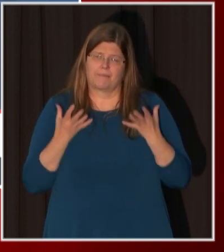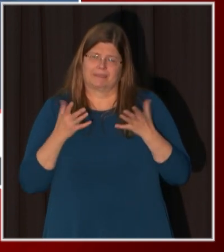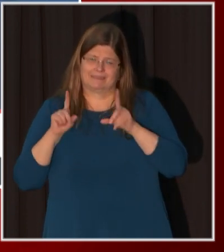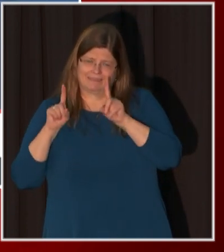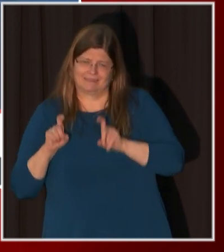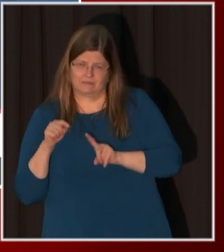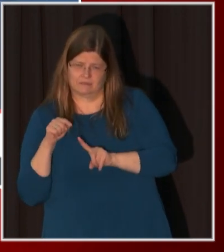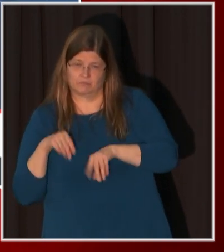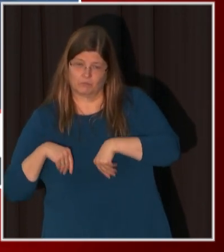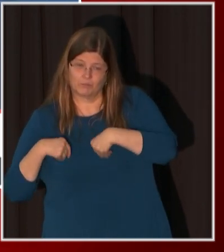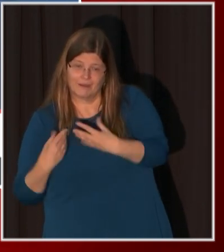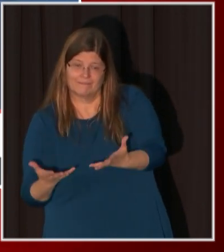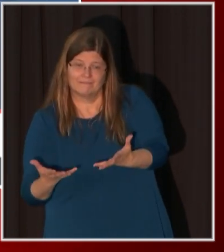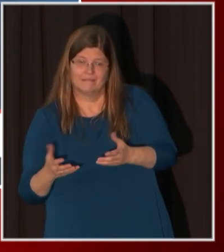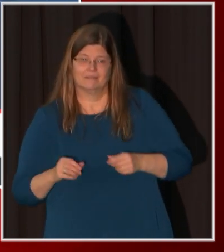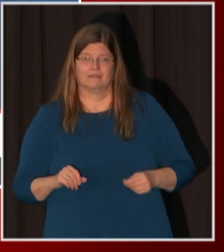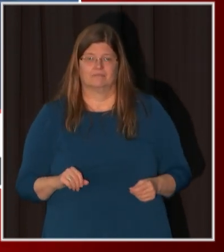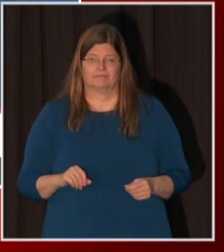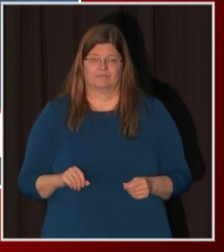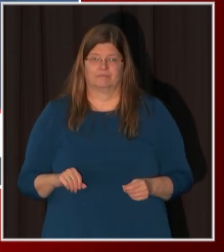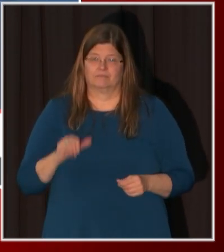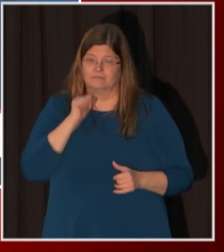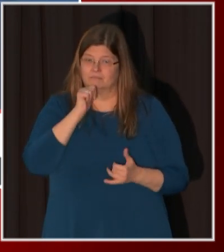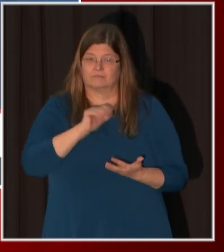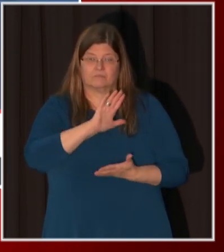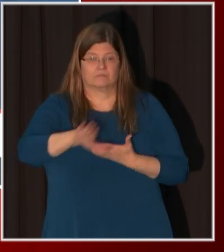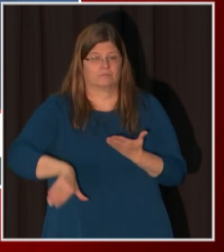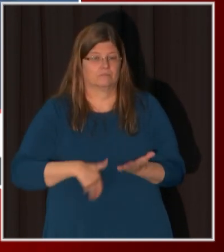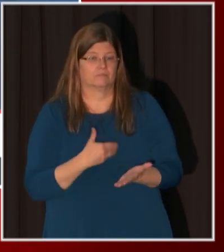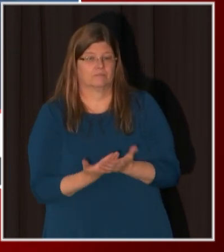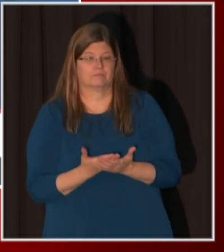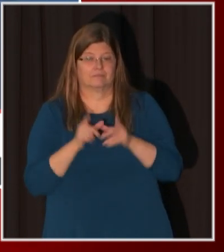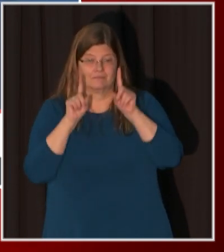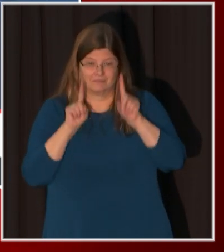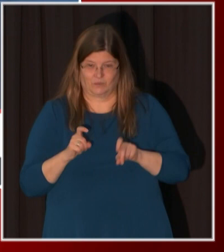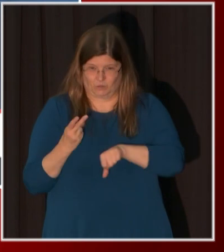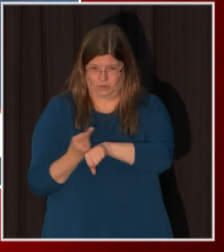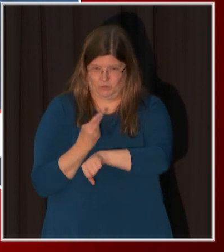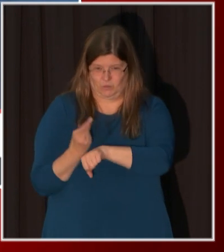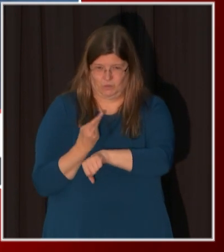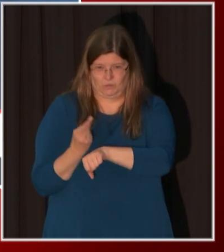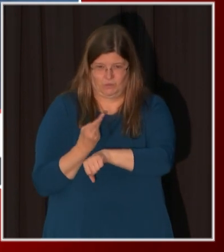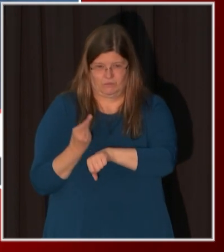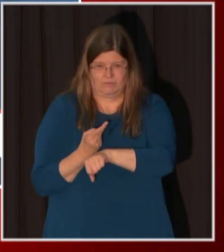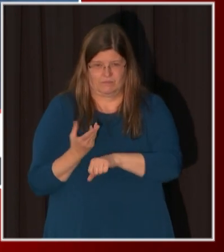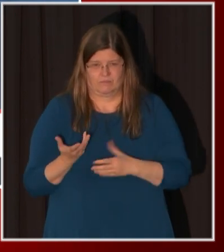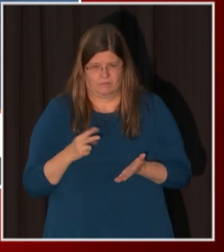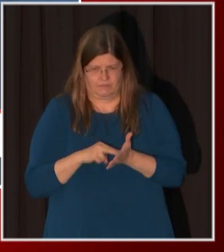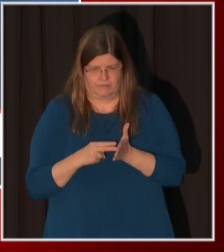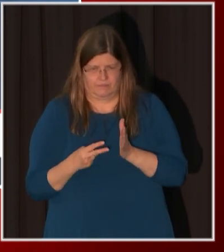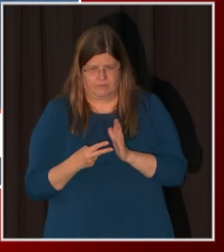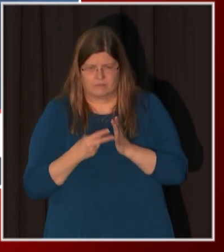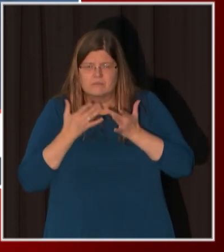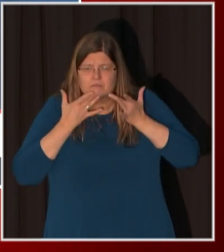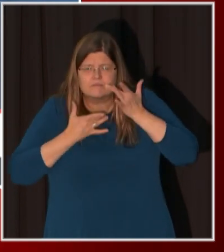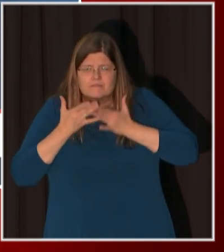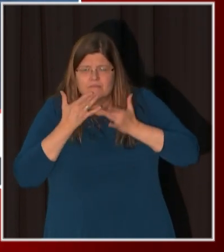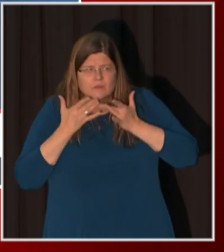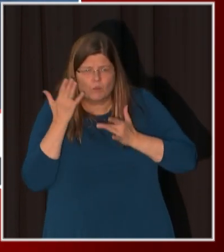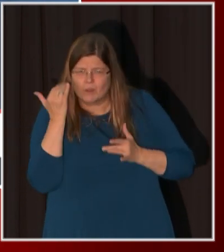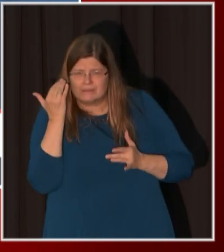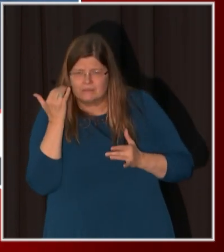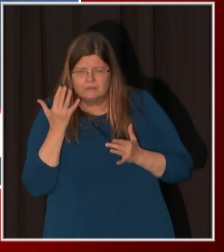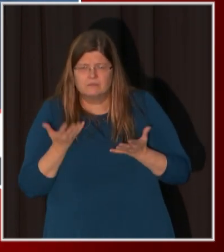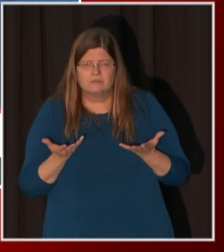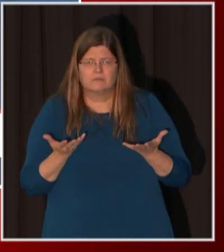if it's not all being used, if there are any shortages or other reasons